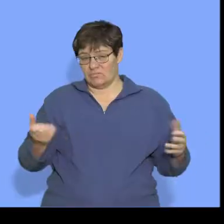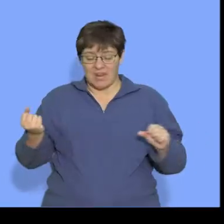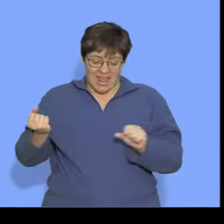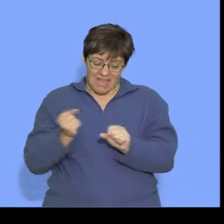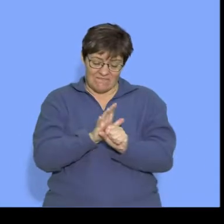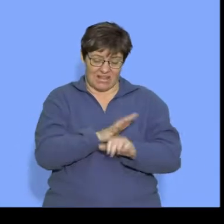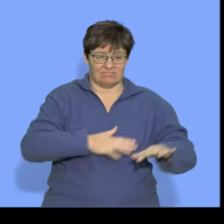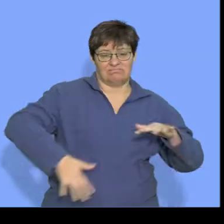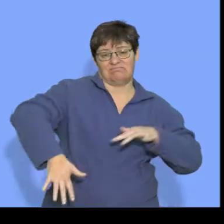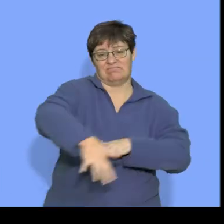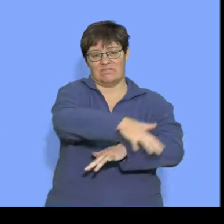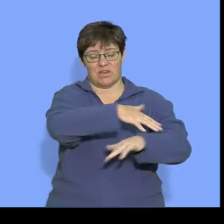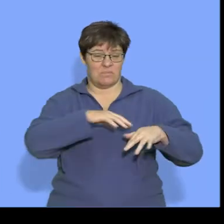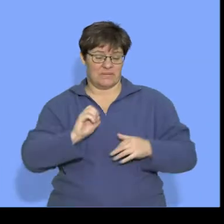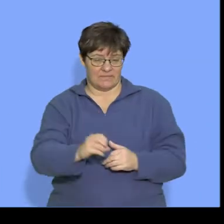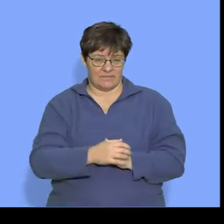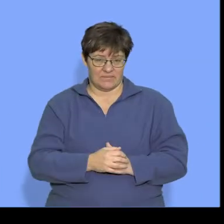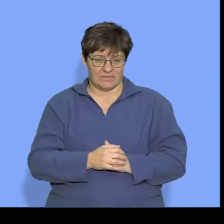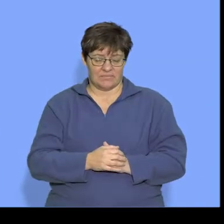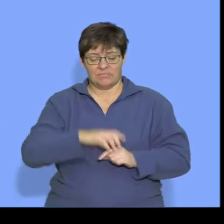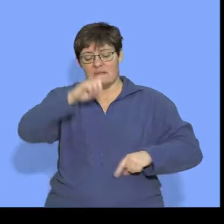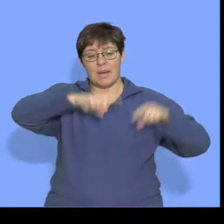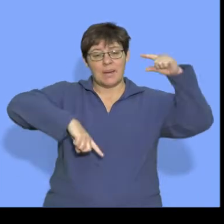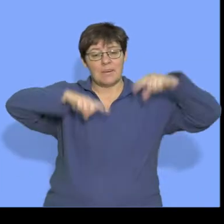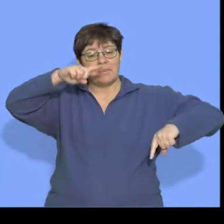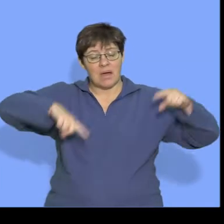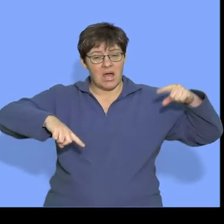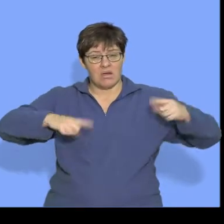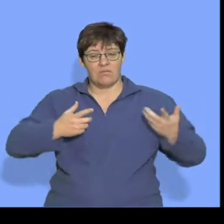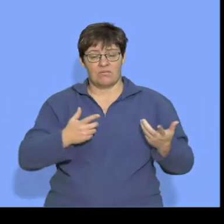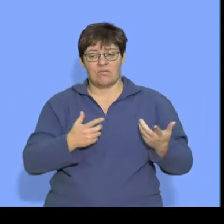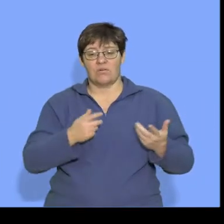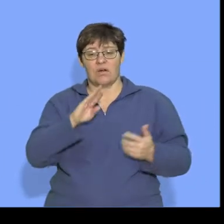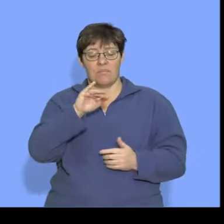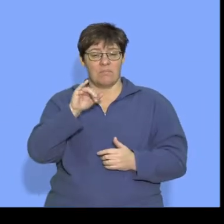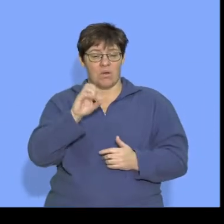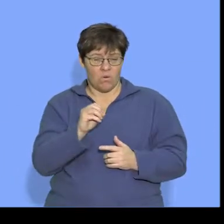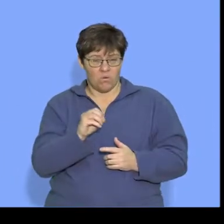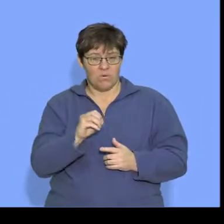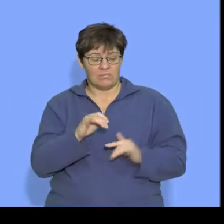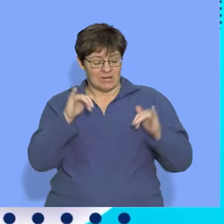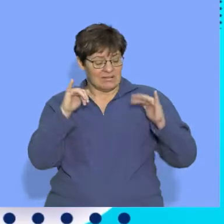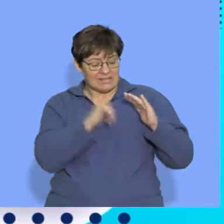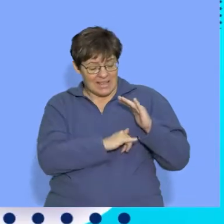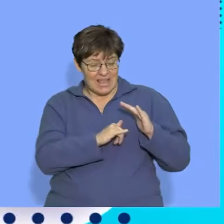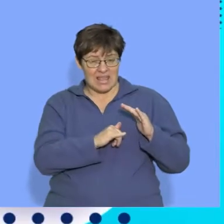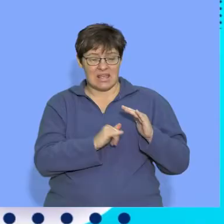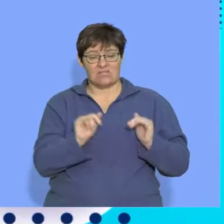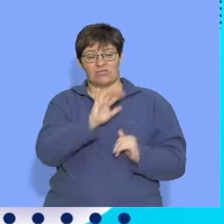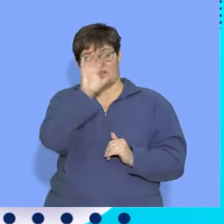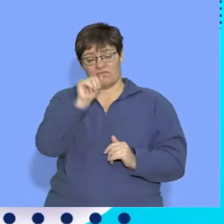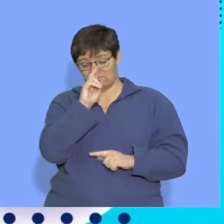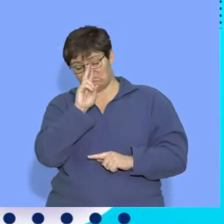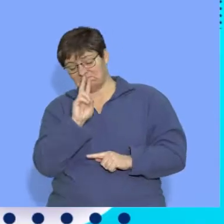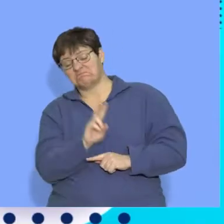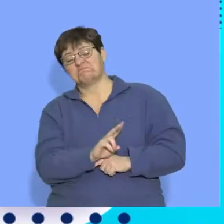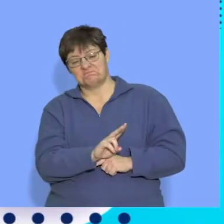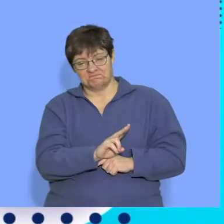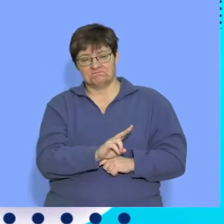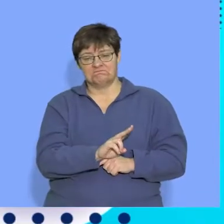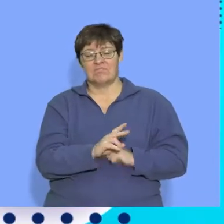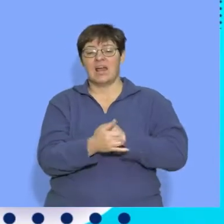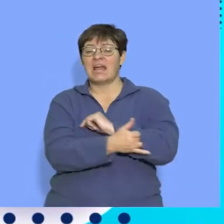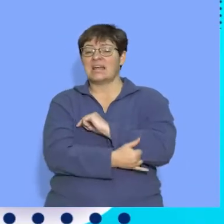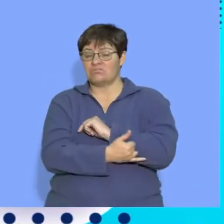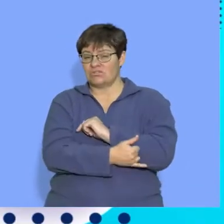environment. The concept of biodiversity is an important concept living in South Africa. We do recognize it's a country that